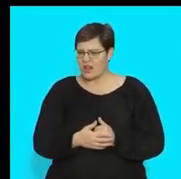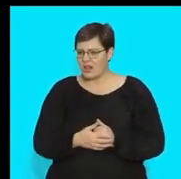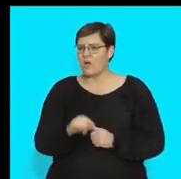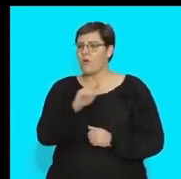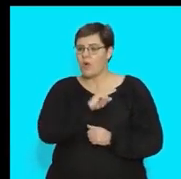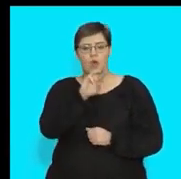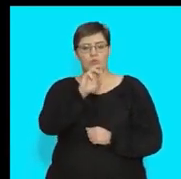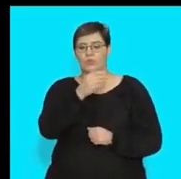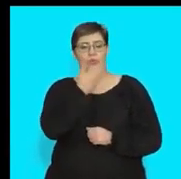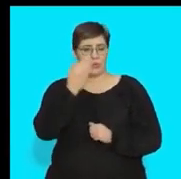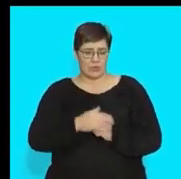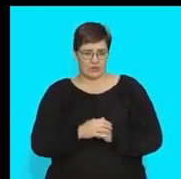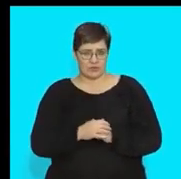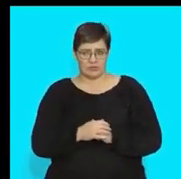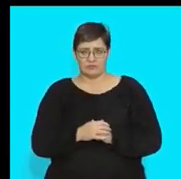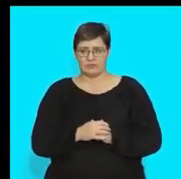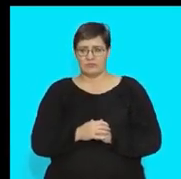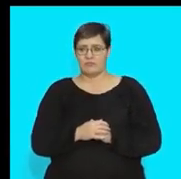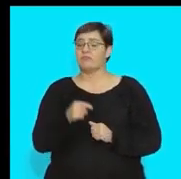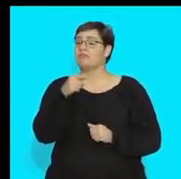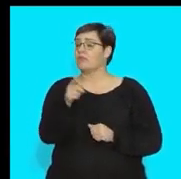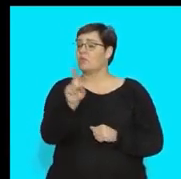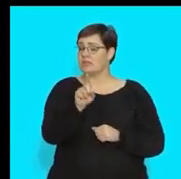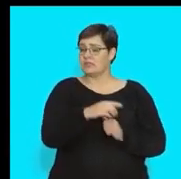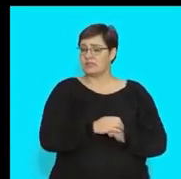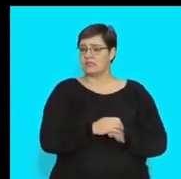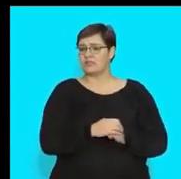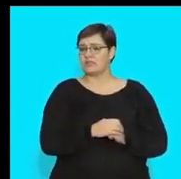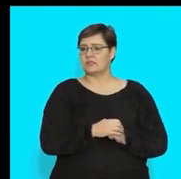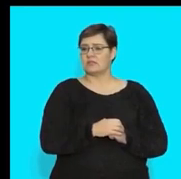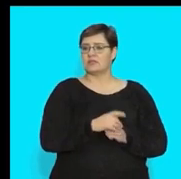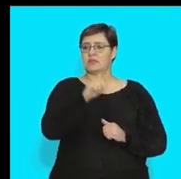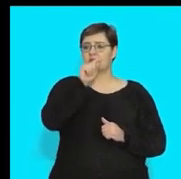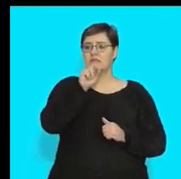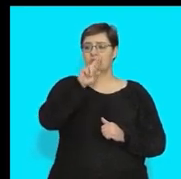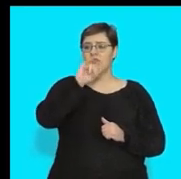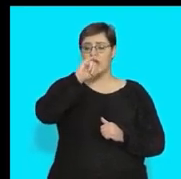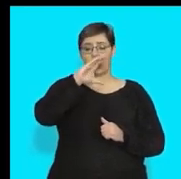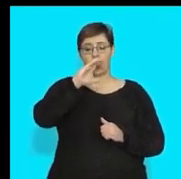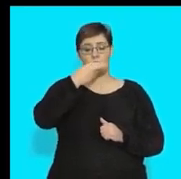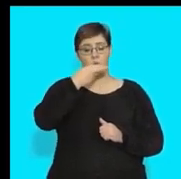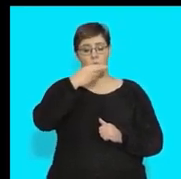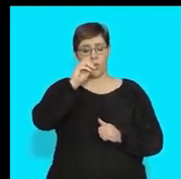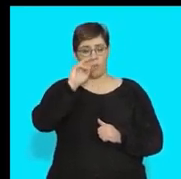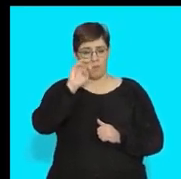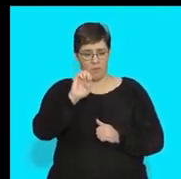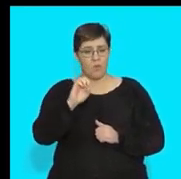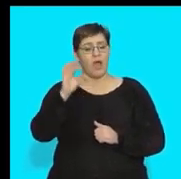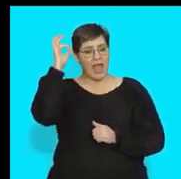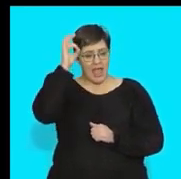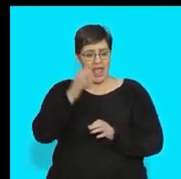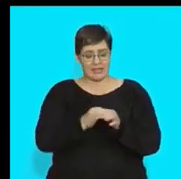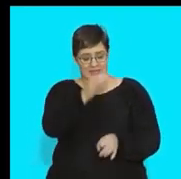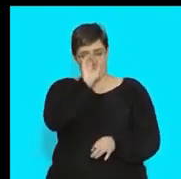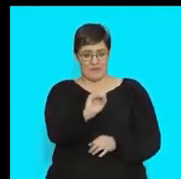Because it's not a root. So it would probably be a trichome, because trichomes are hairs